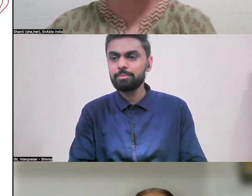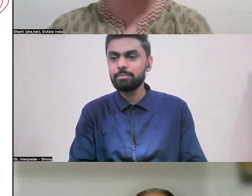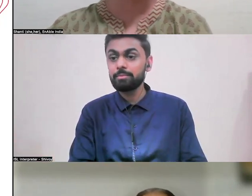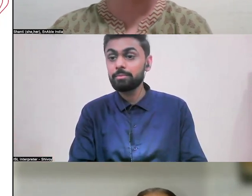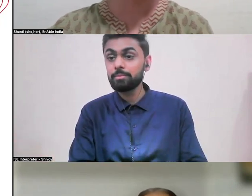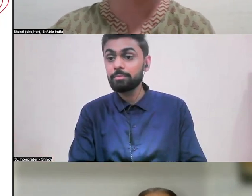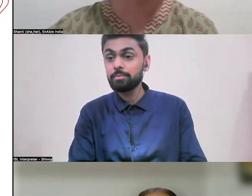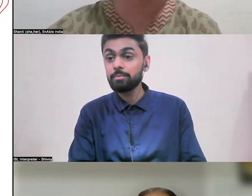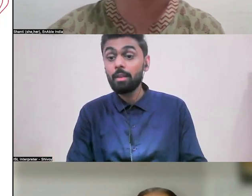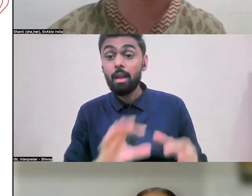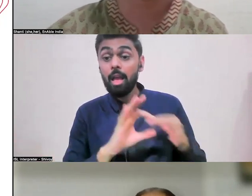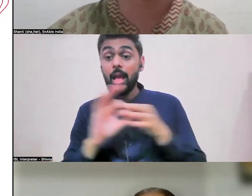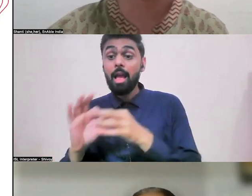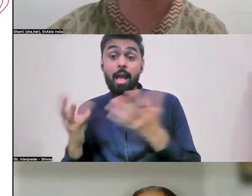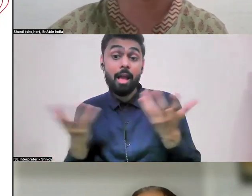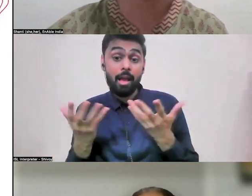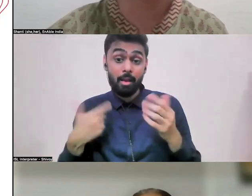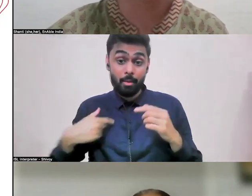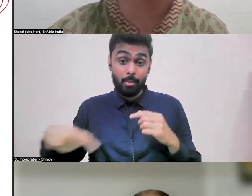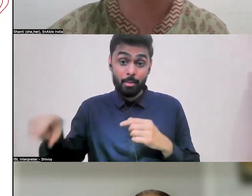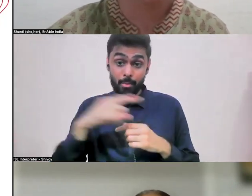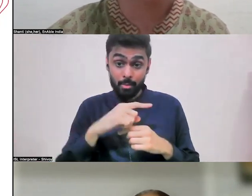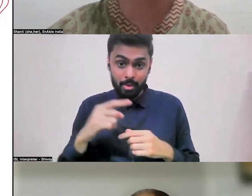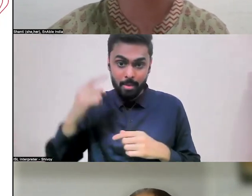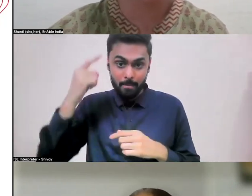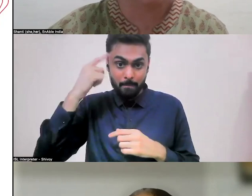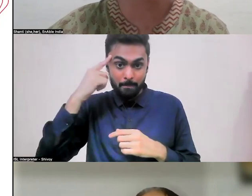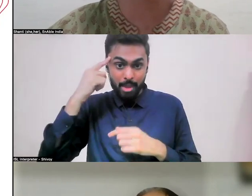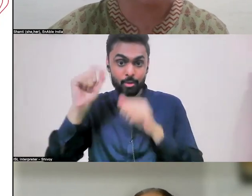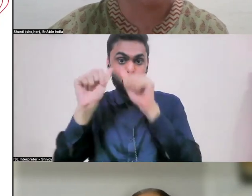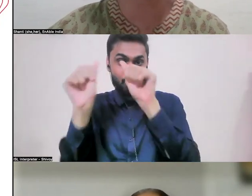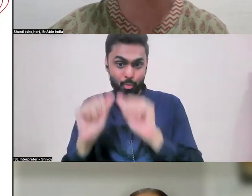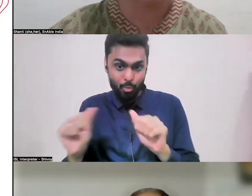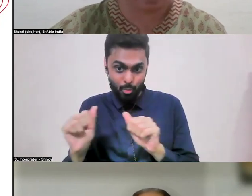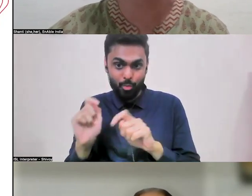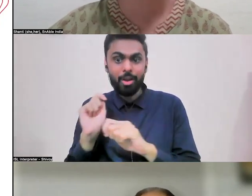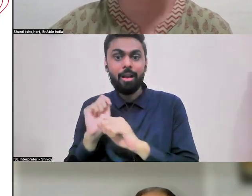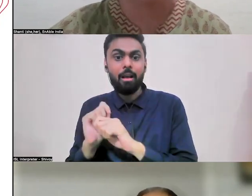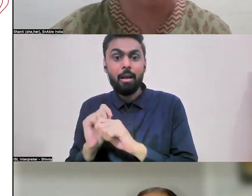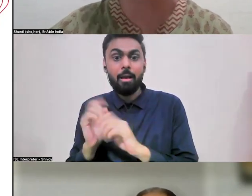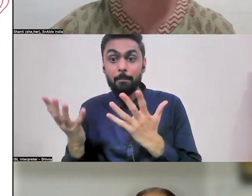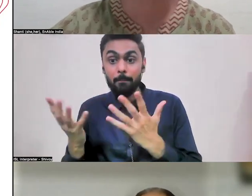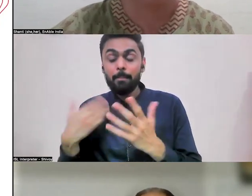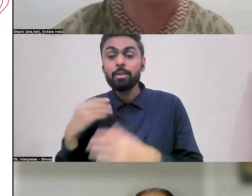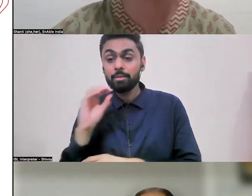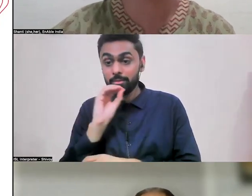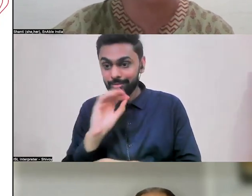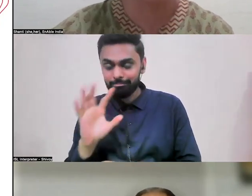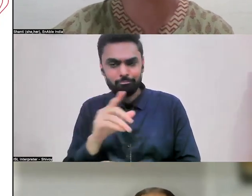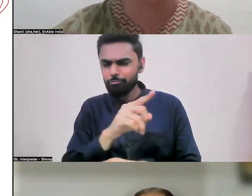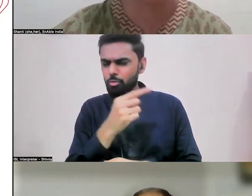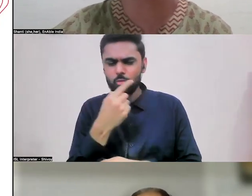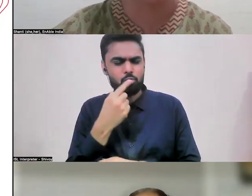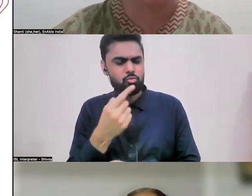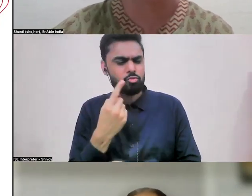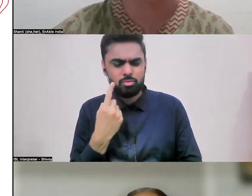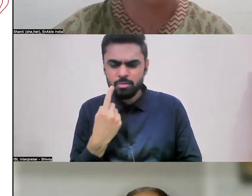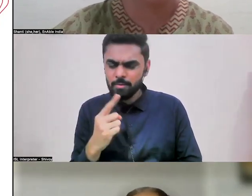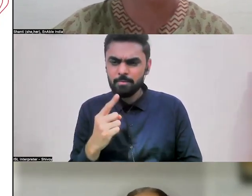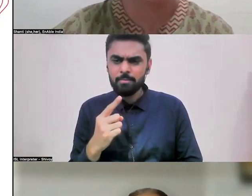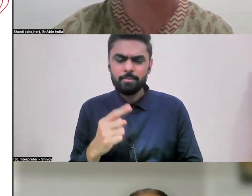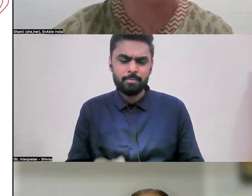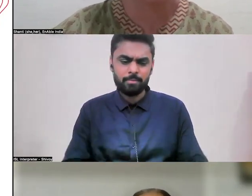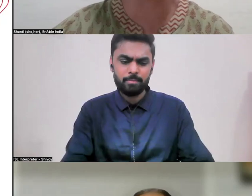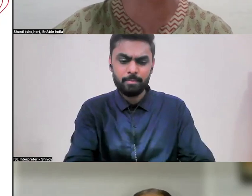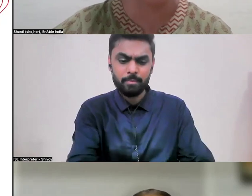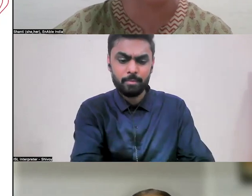that when we worked on the mental models, I want to talk a positive side of it, is that when you rightly said, how do you equip the primary